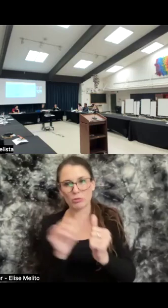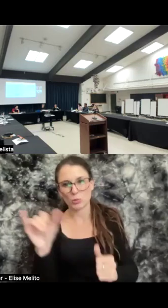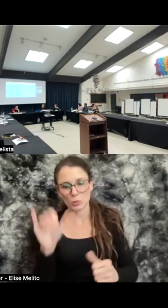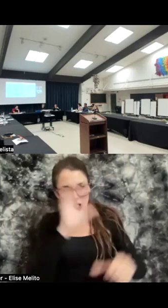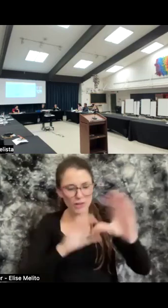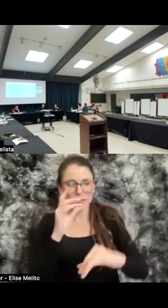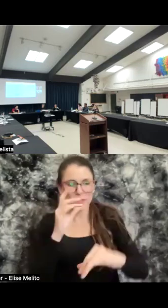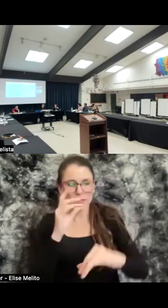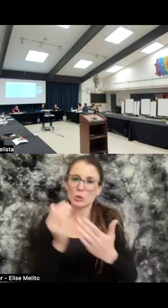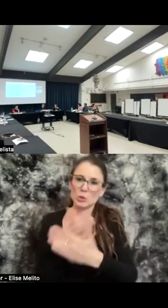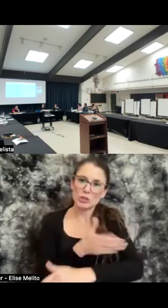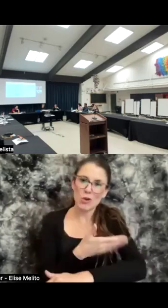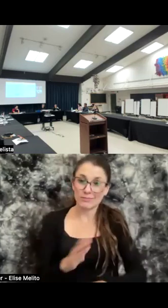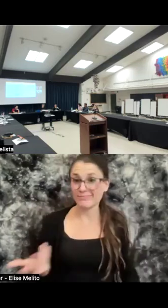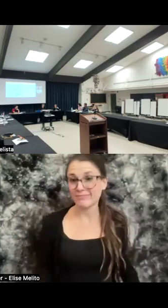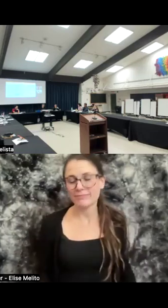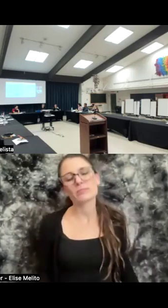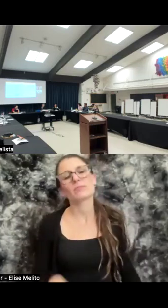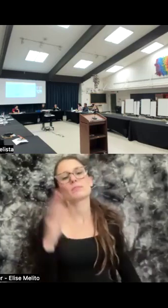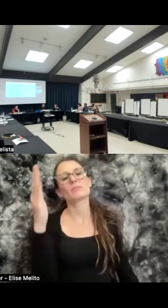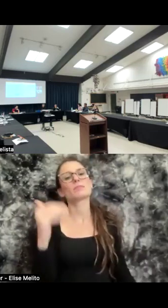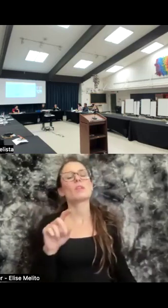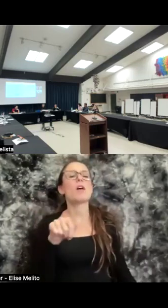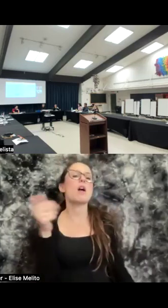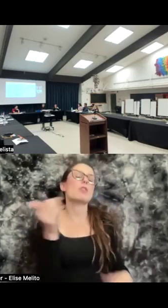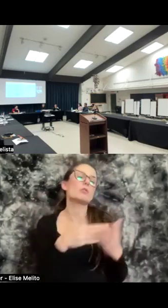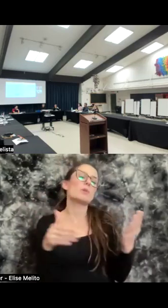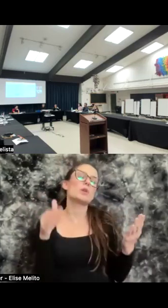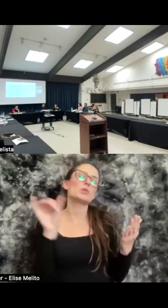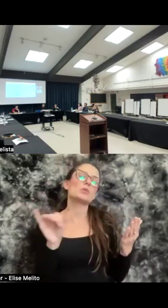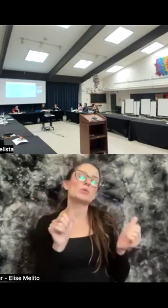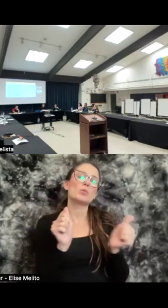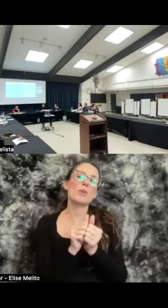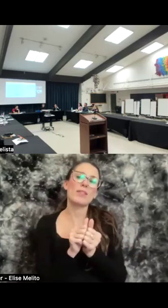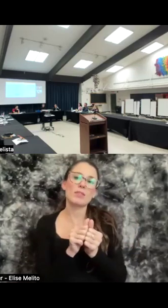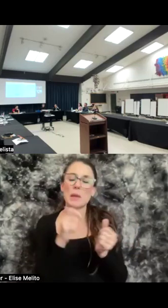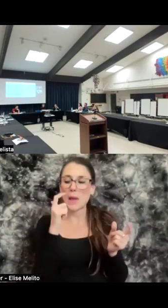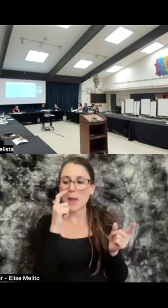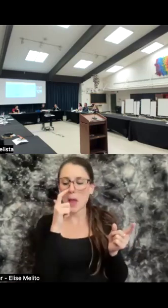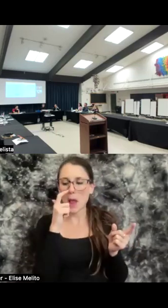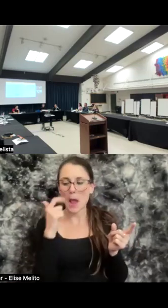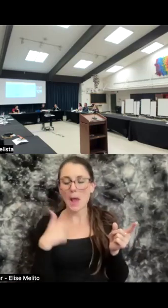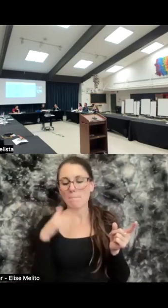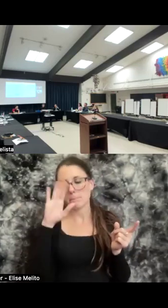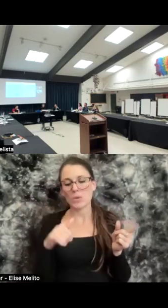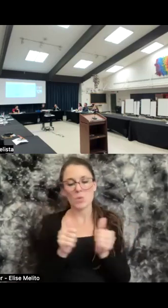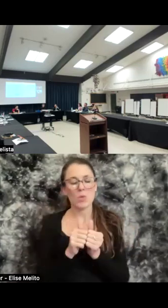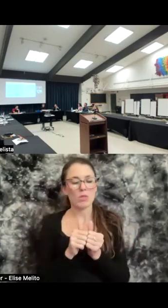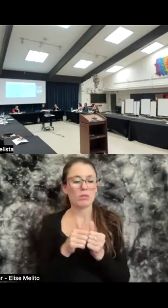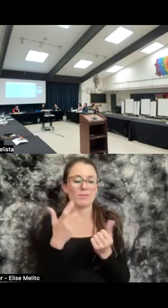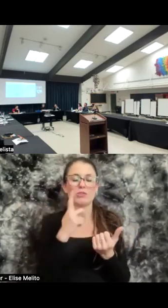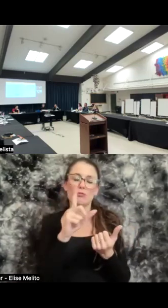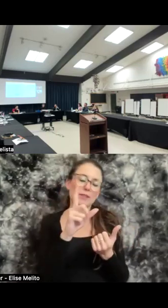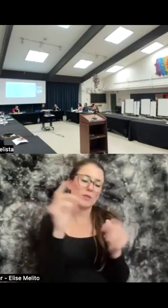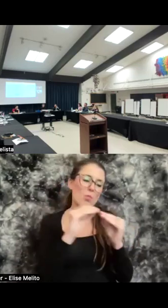things. One of the other pieces too would be, I know we all like, this is more for